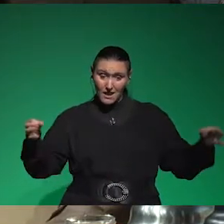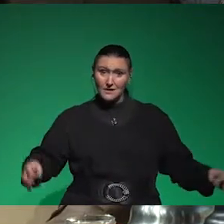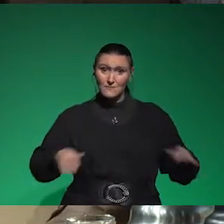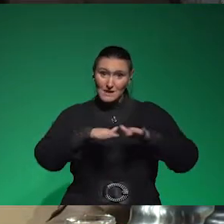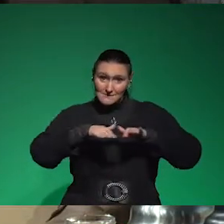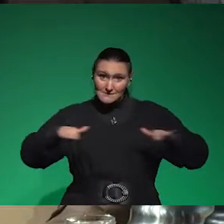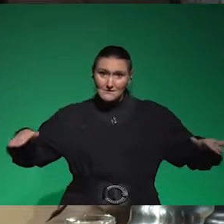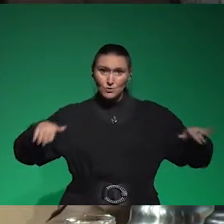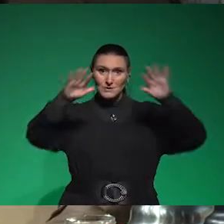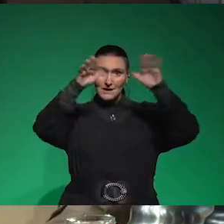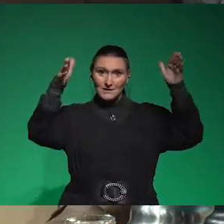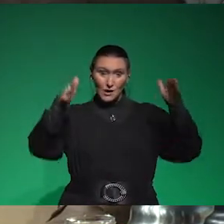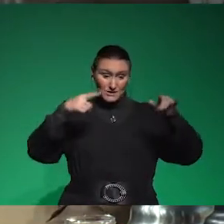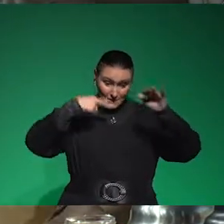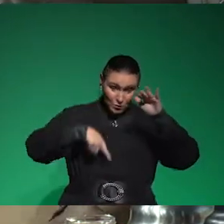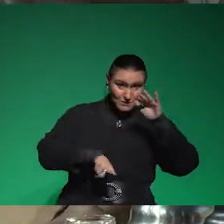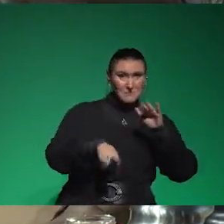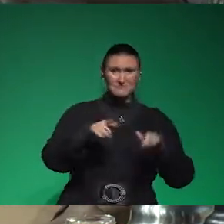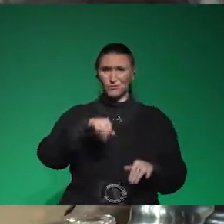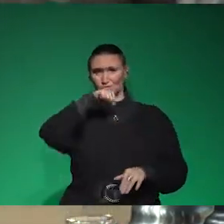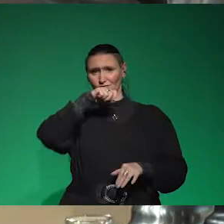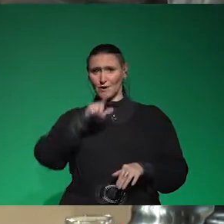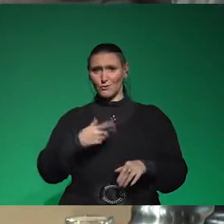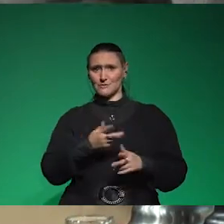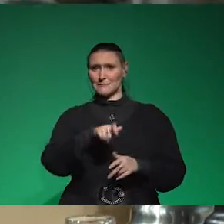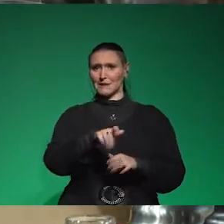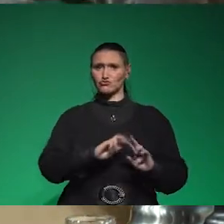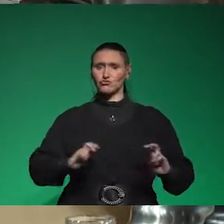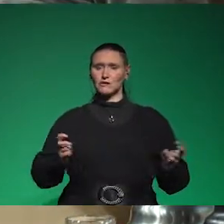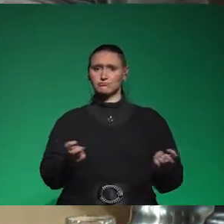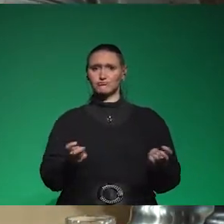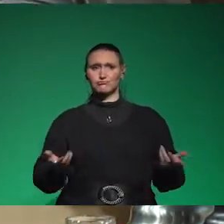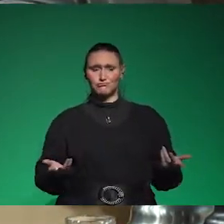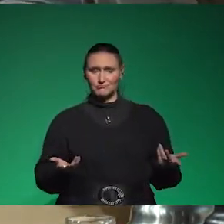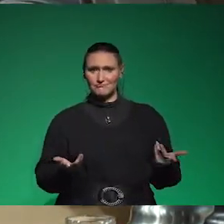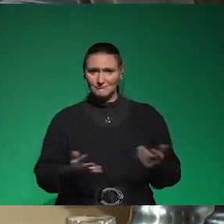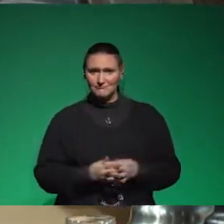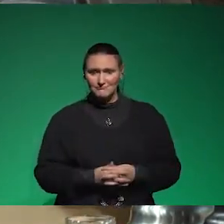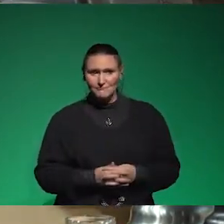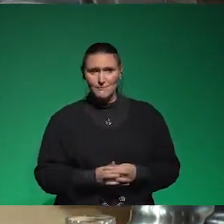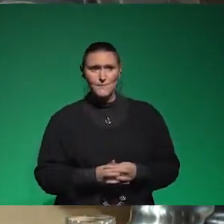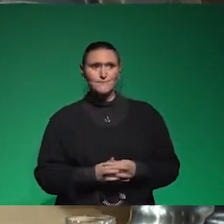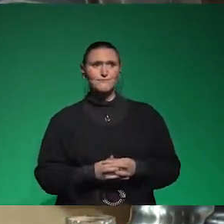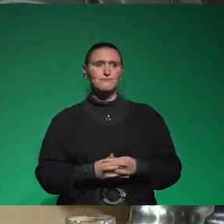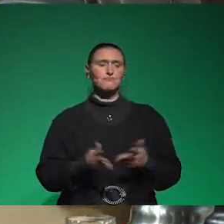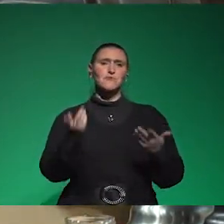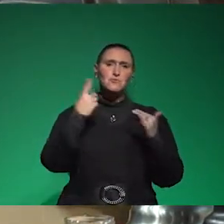what do you call canoe, and to you know, the canoe will be over there also. Of course, it's because